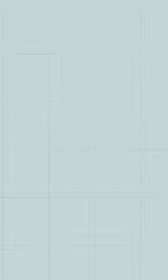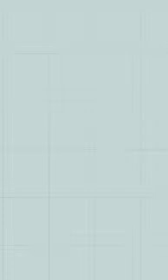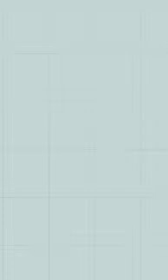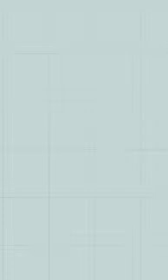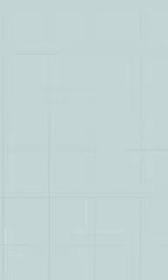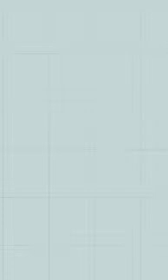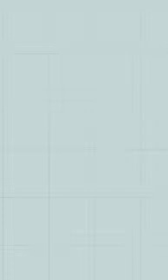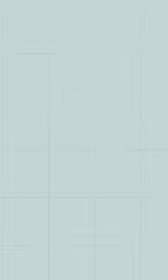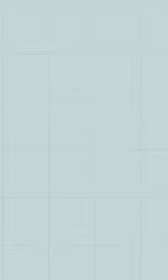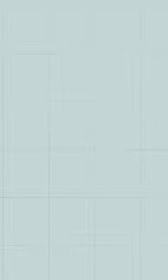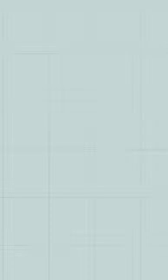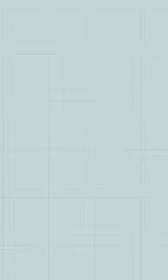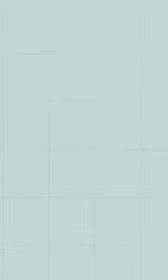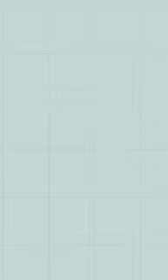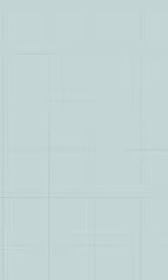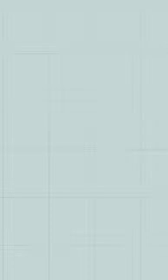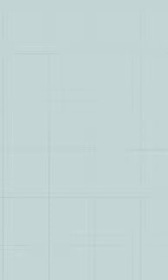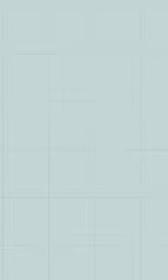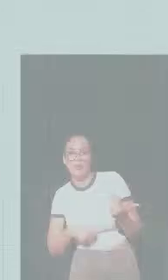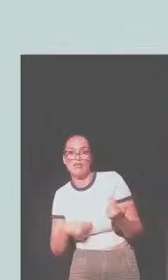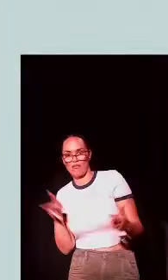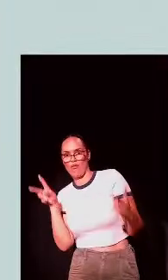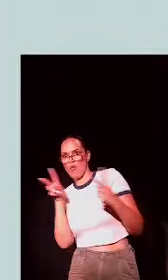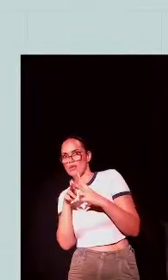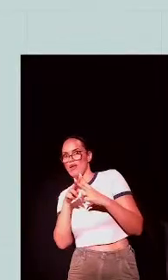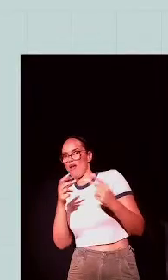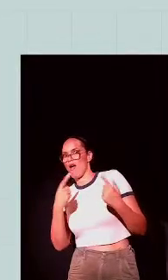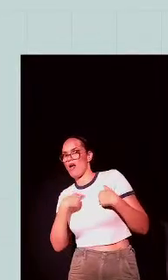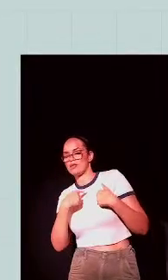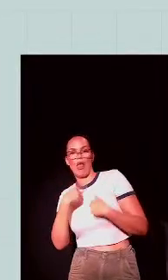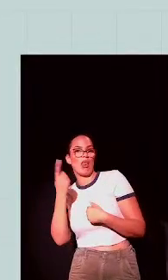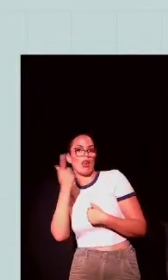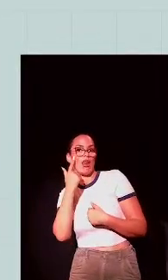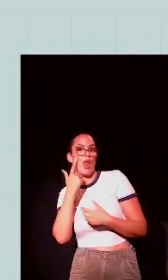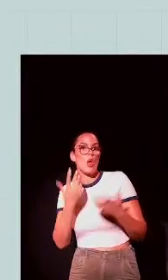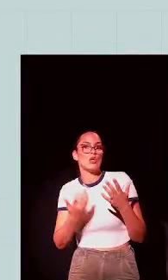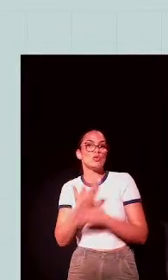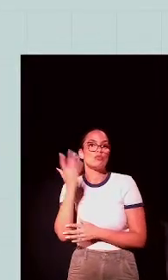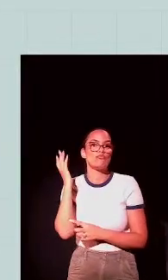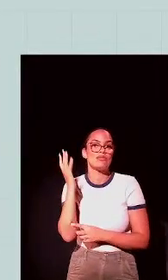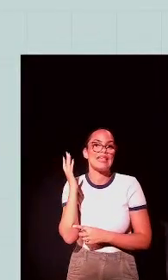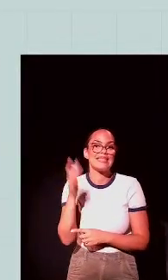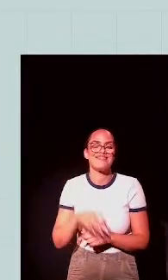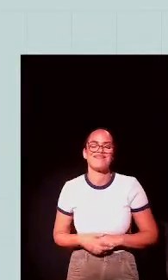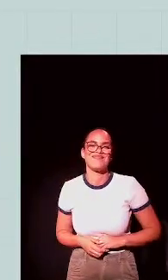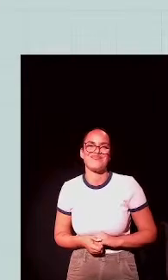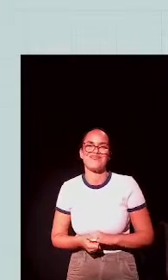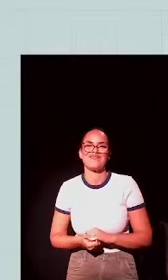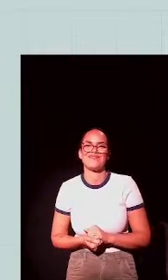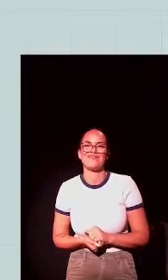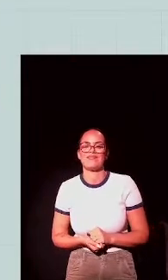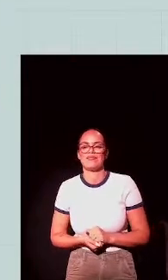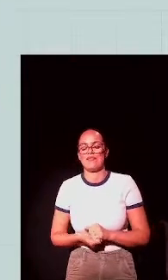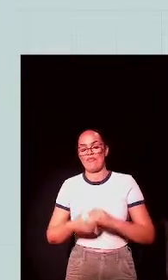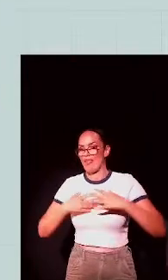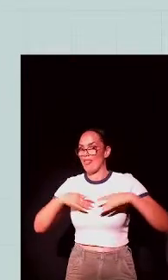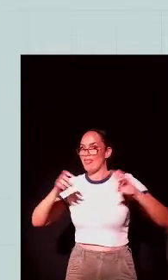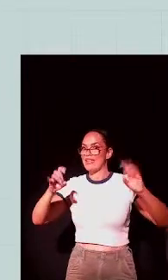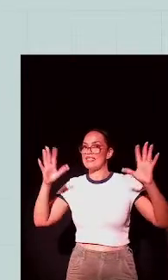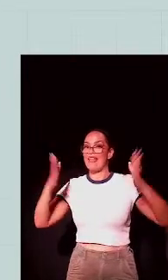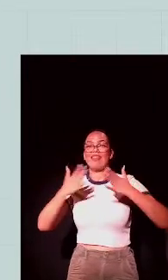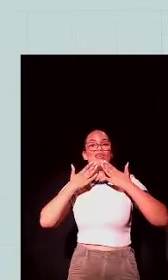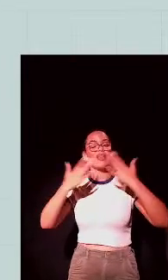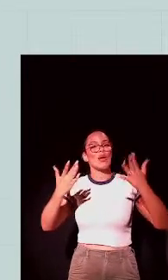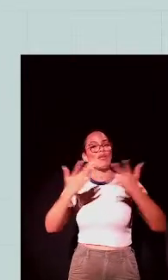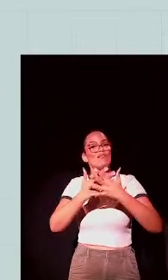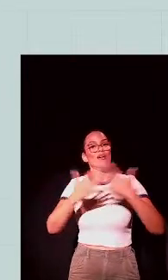instruments or anything, please just get in touch. We're always open to, and always looking for new people to present. I'll sign off there. Thanks very